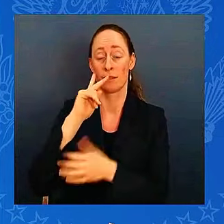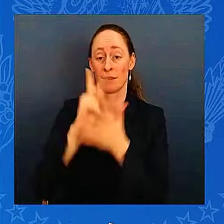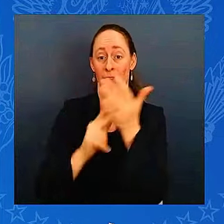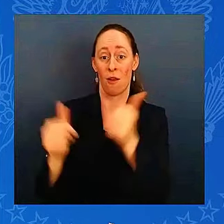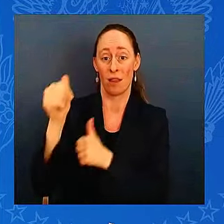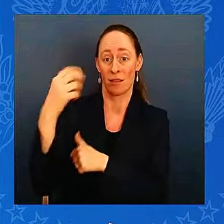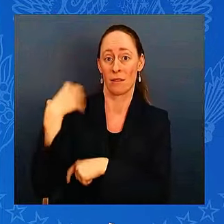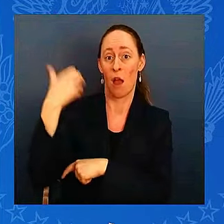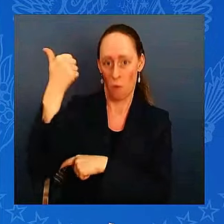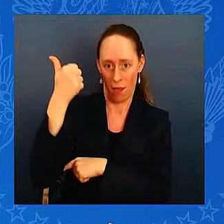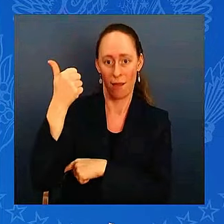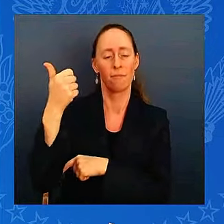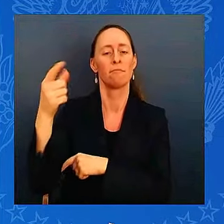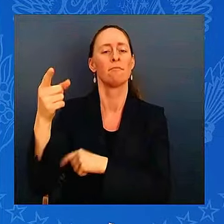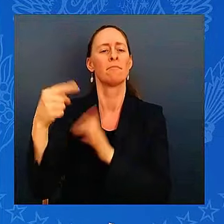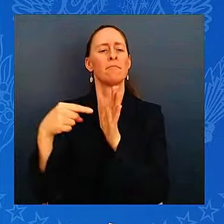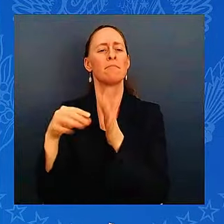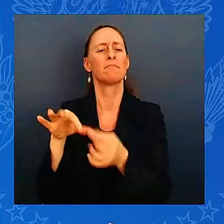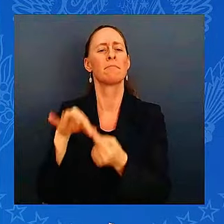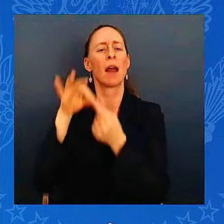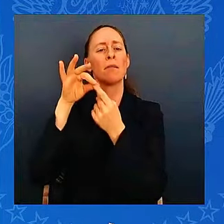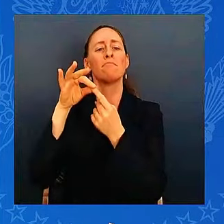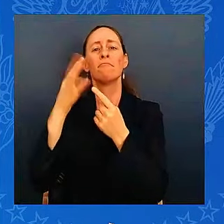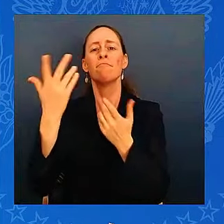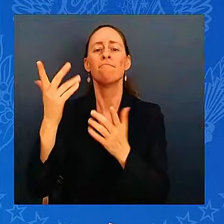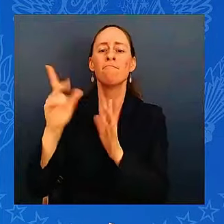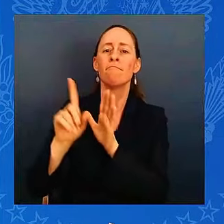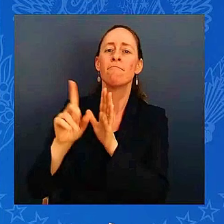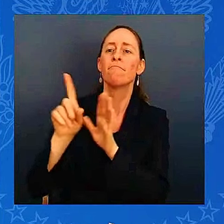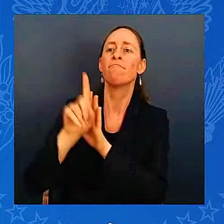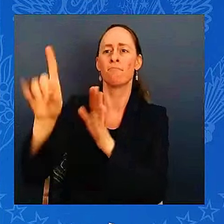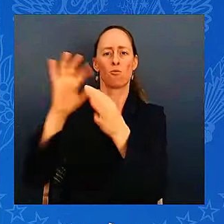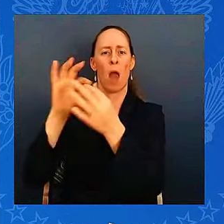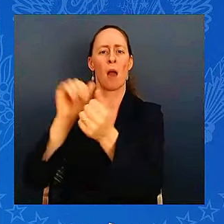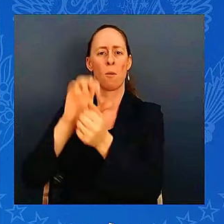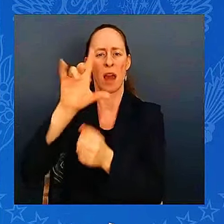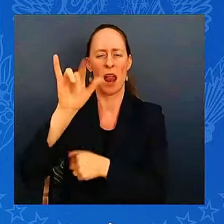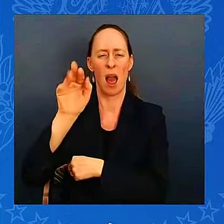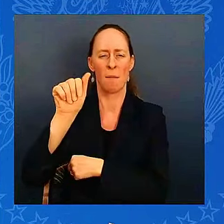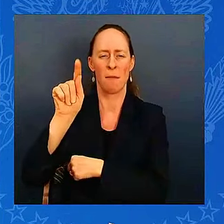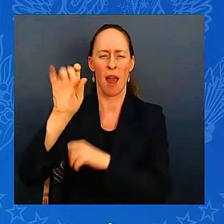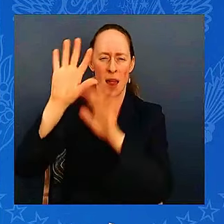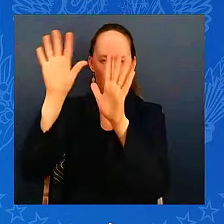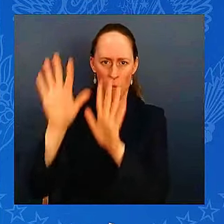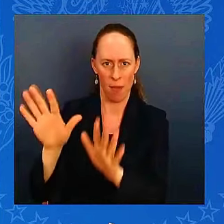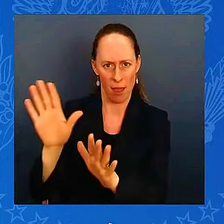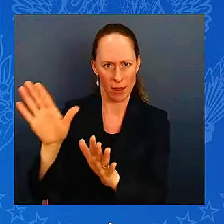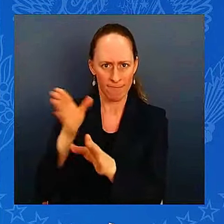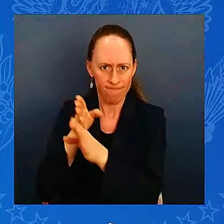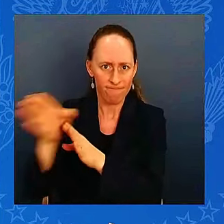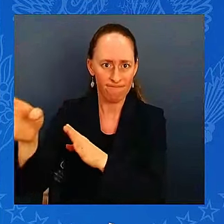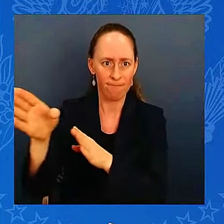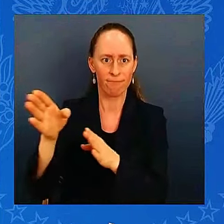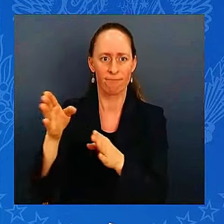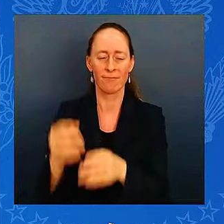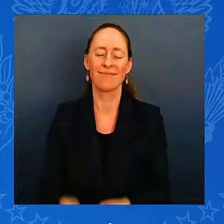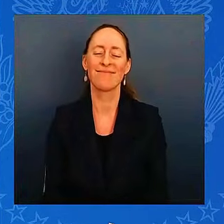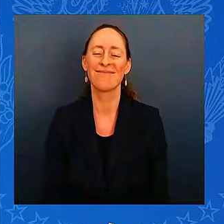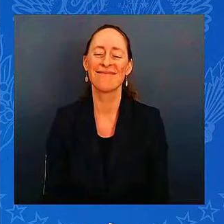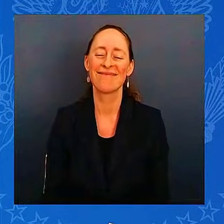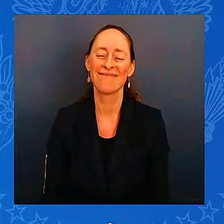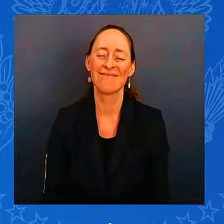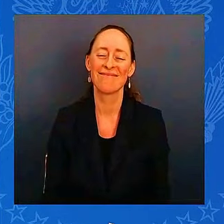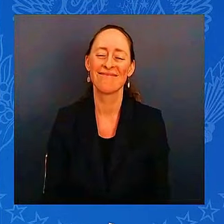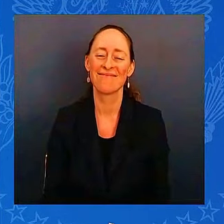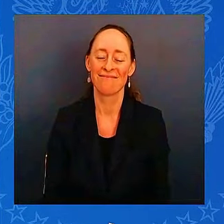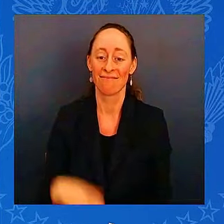Climate Ambition and Solutions, and as the WHO Ambassador for Non-Communicable Diseases and